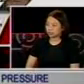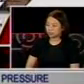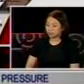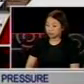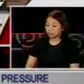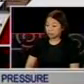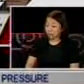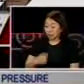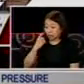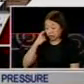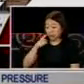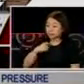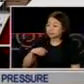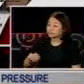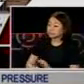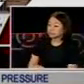So that